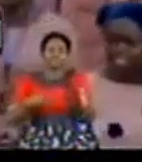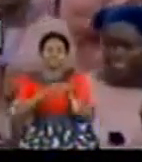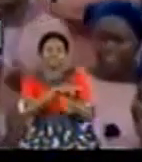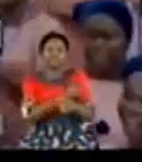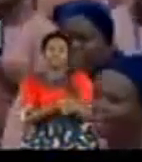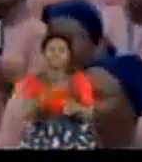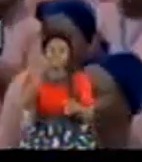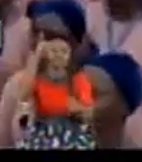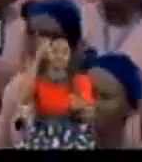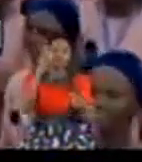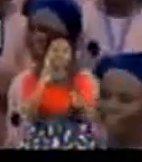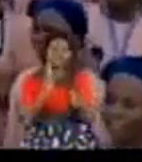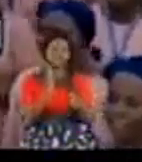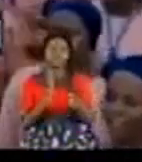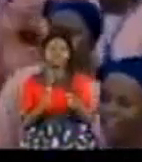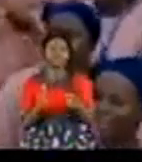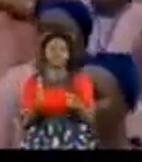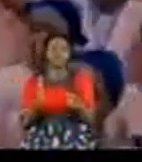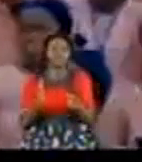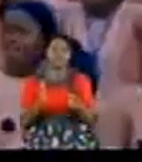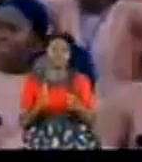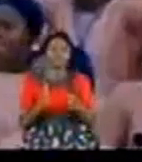God you